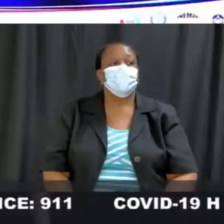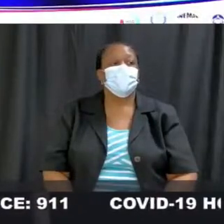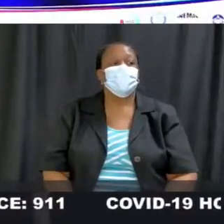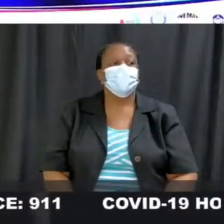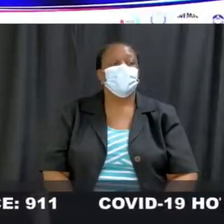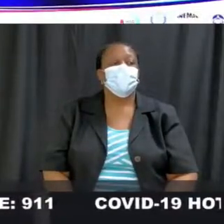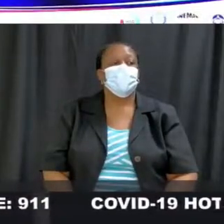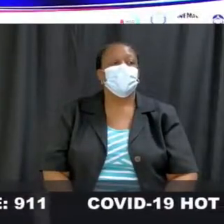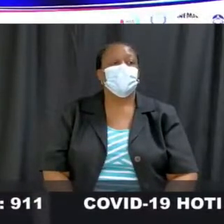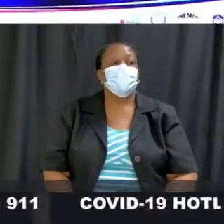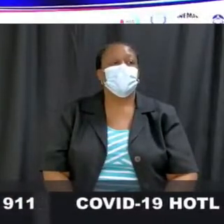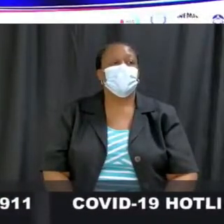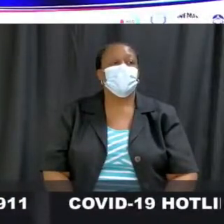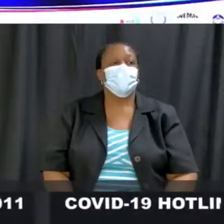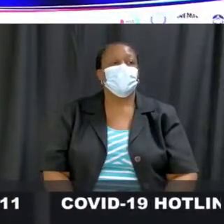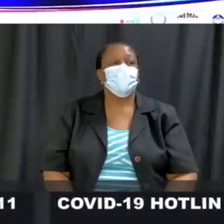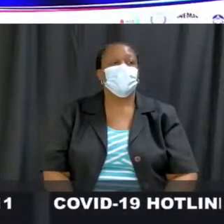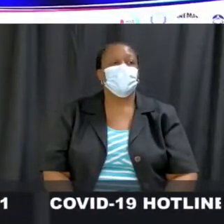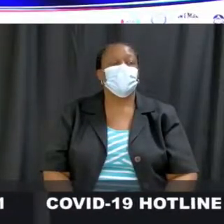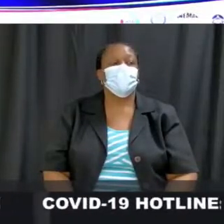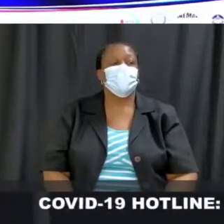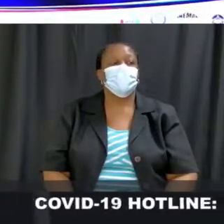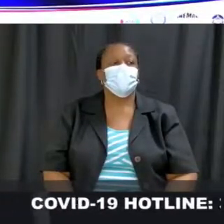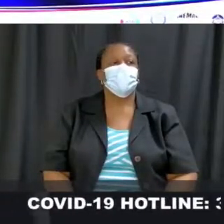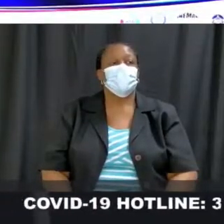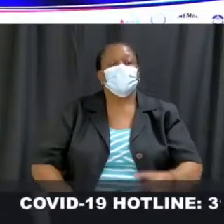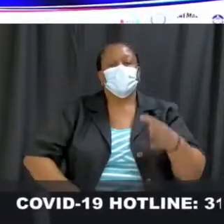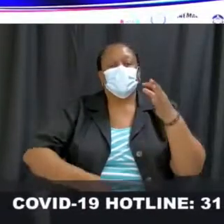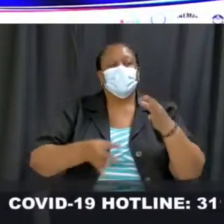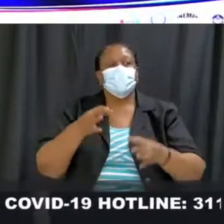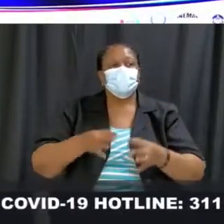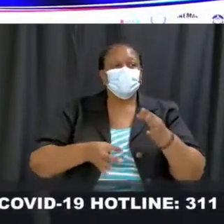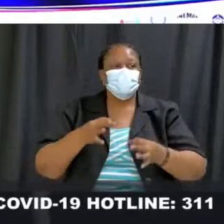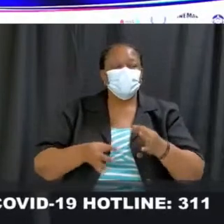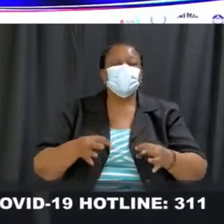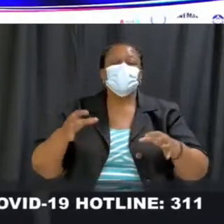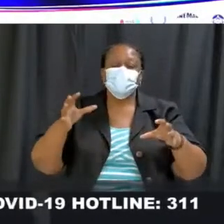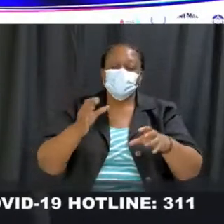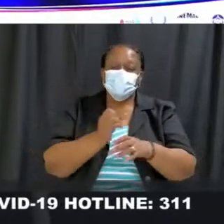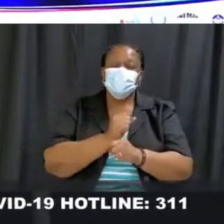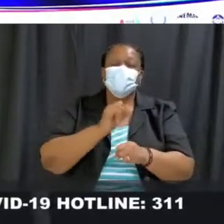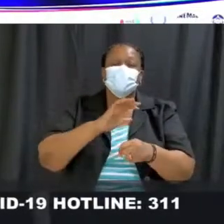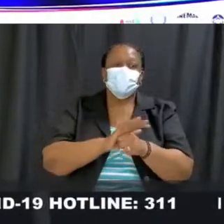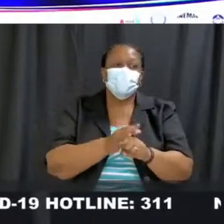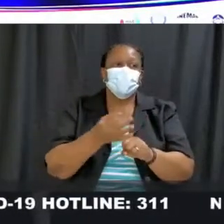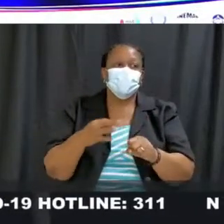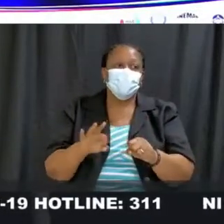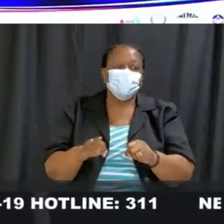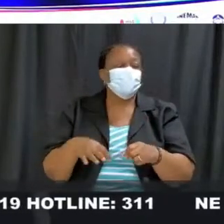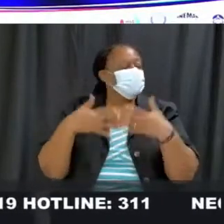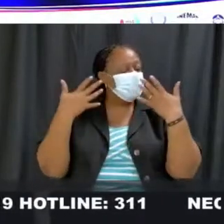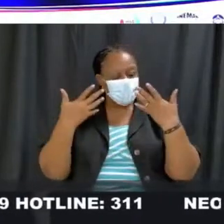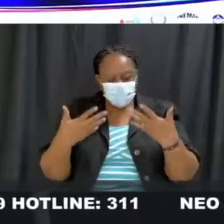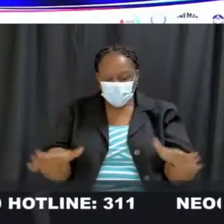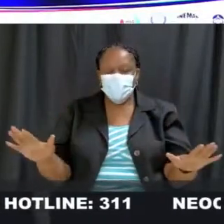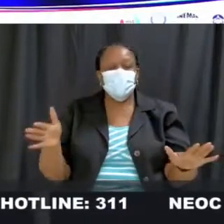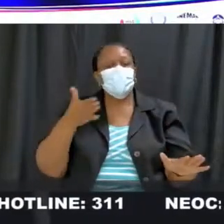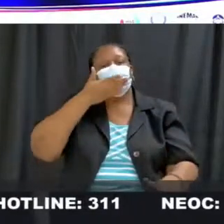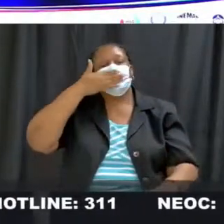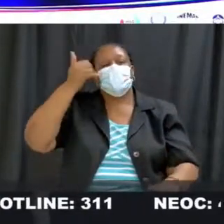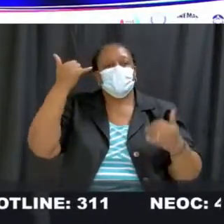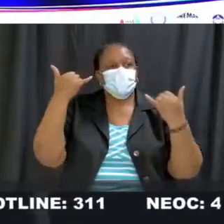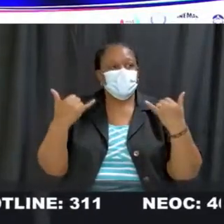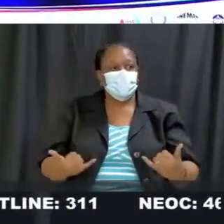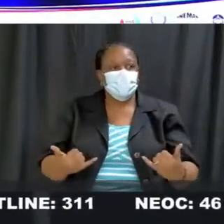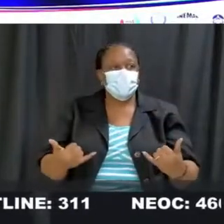All right, so a few questions. If you are diagnosed with COVID-19 and you have recovered,